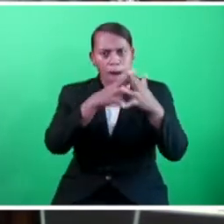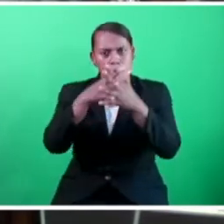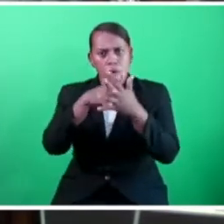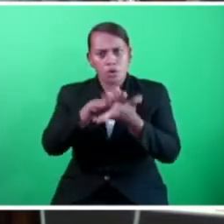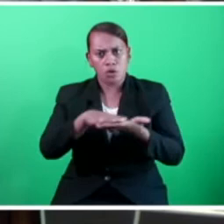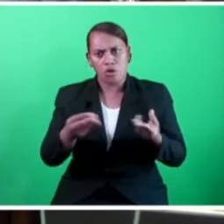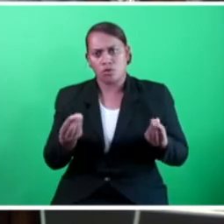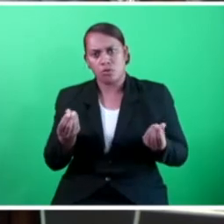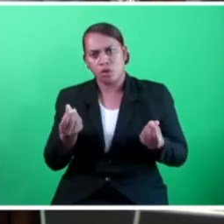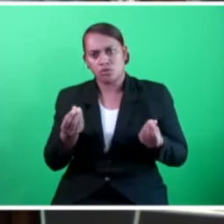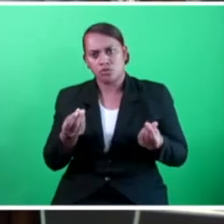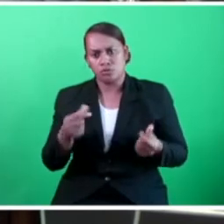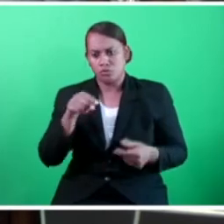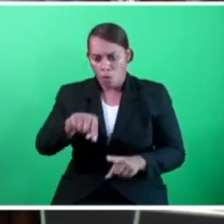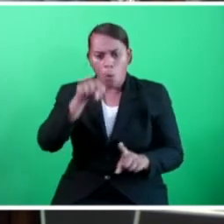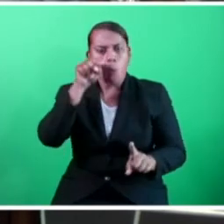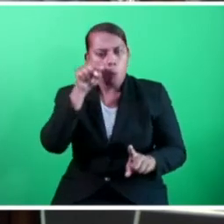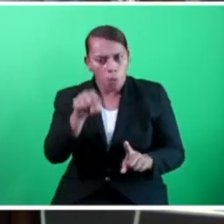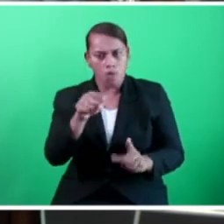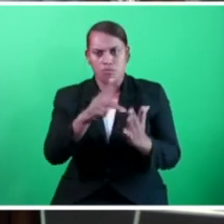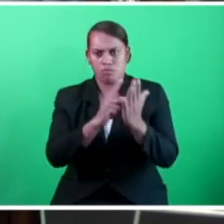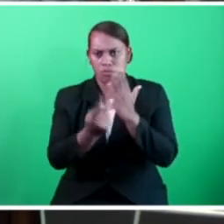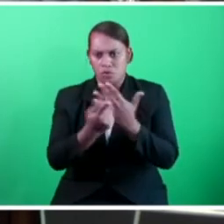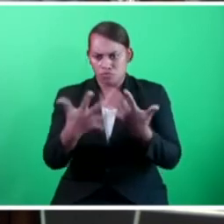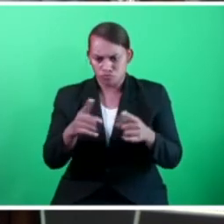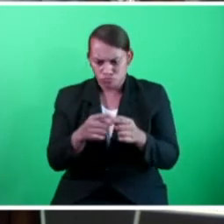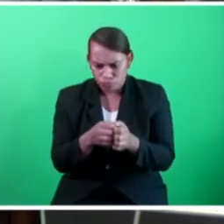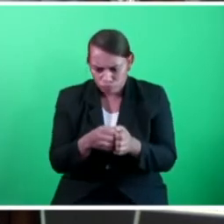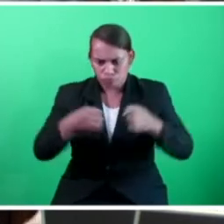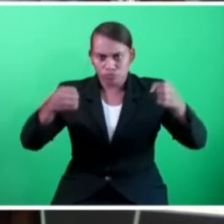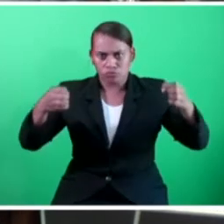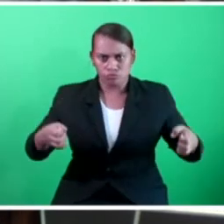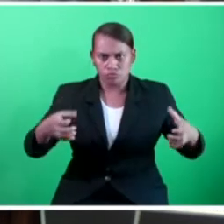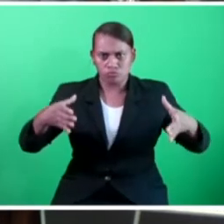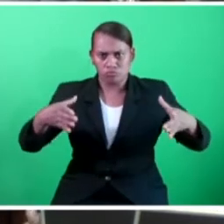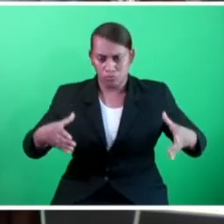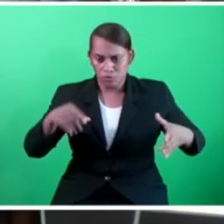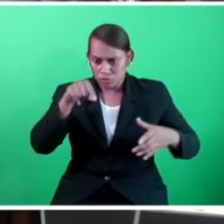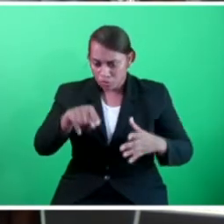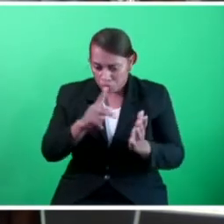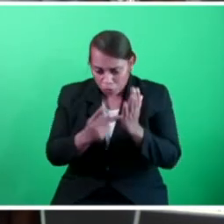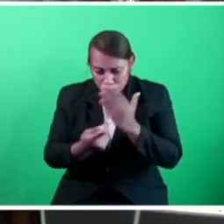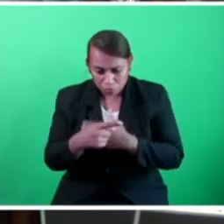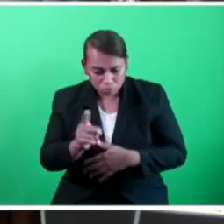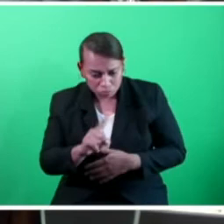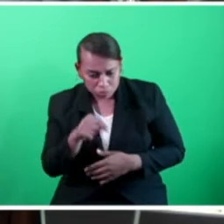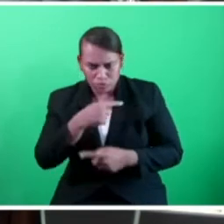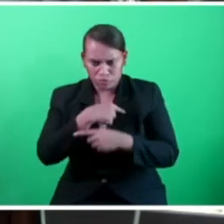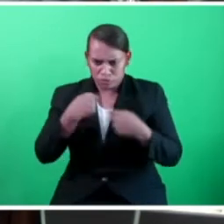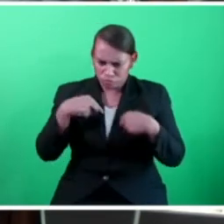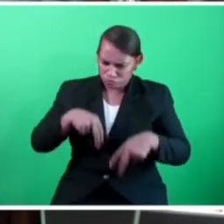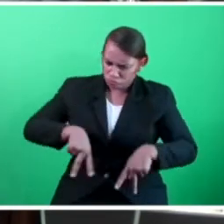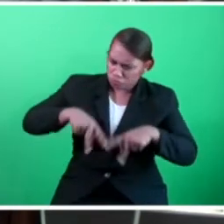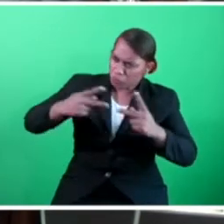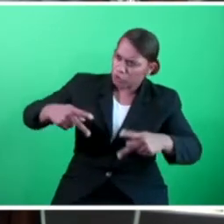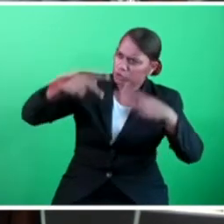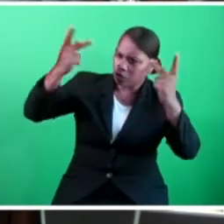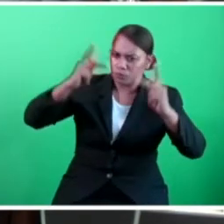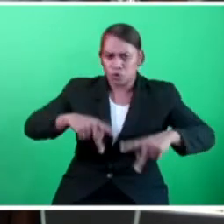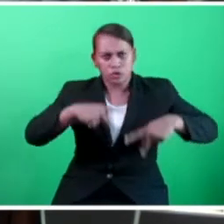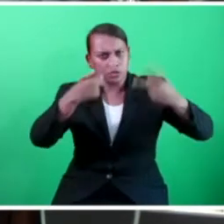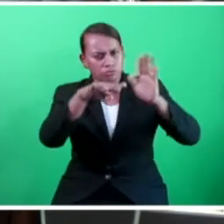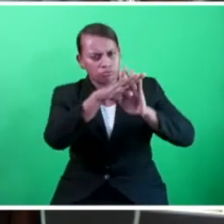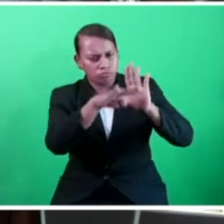this particular project. Under this project, we proposed to undertake the protection of 42